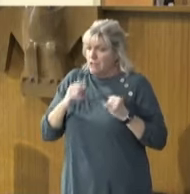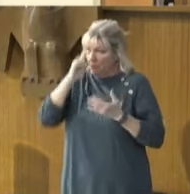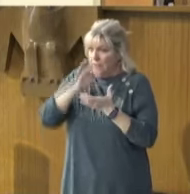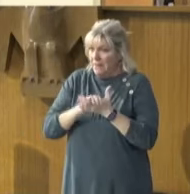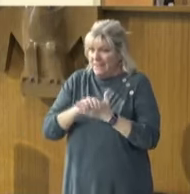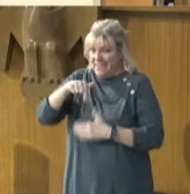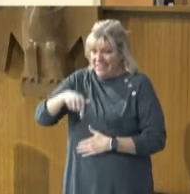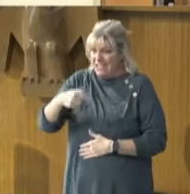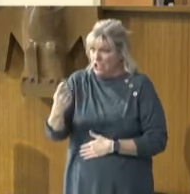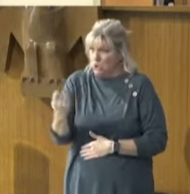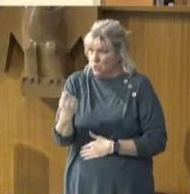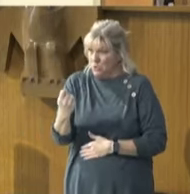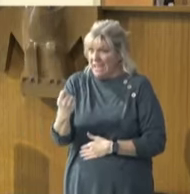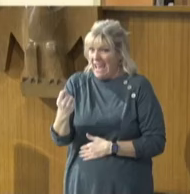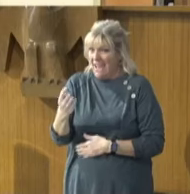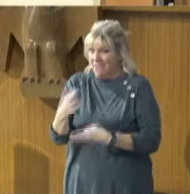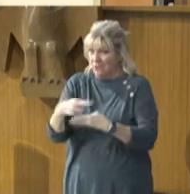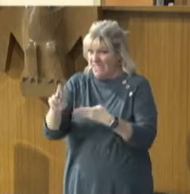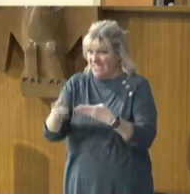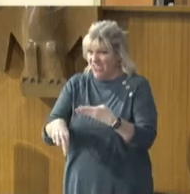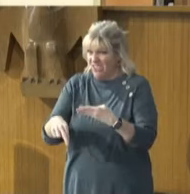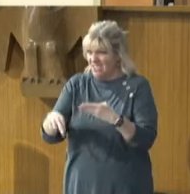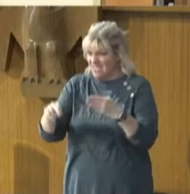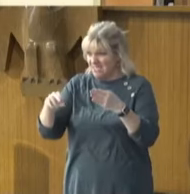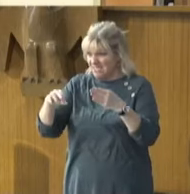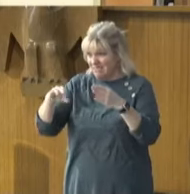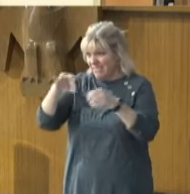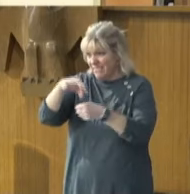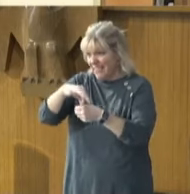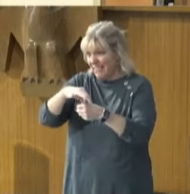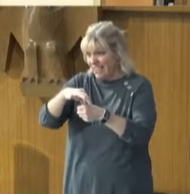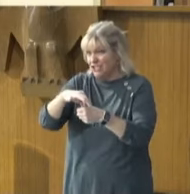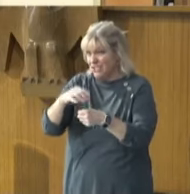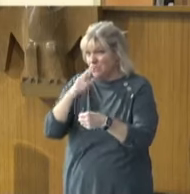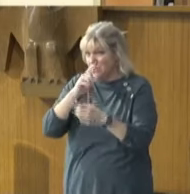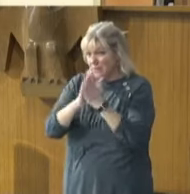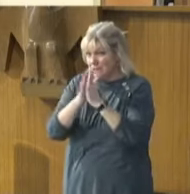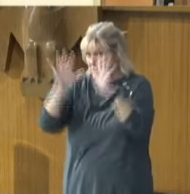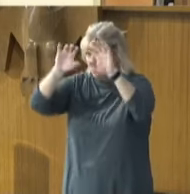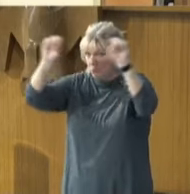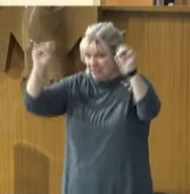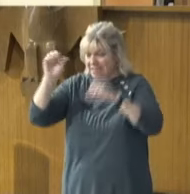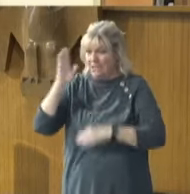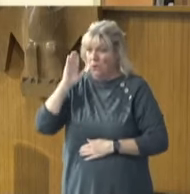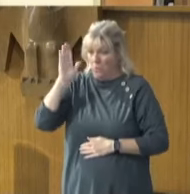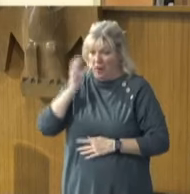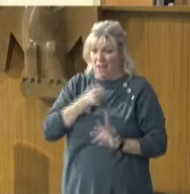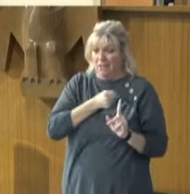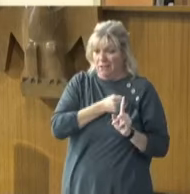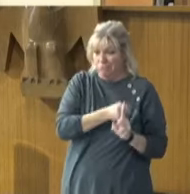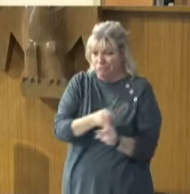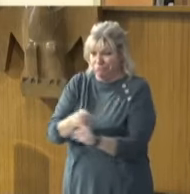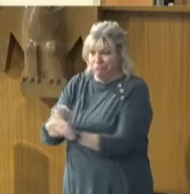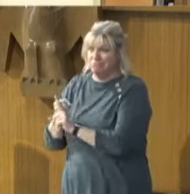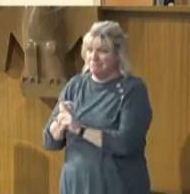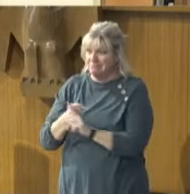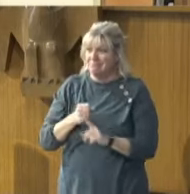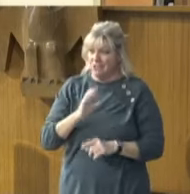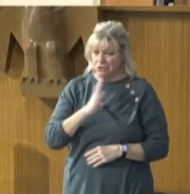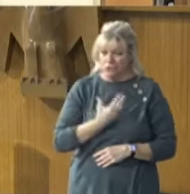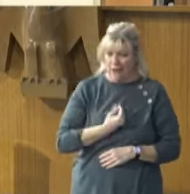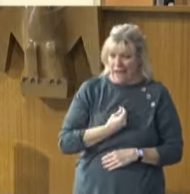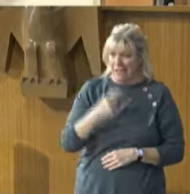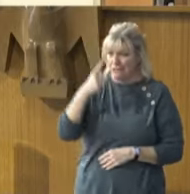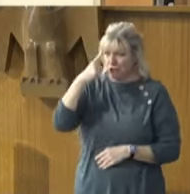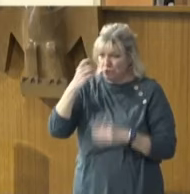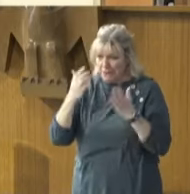Tuesday's election very much matter for the safety of our trans siblings and the rest of the LGBTQI plus community, for our dreamers, for